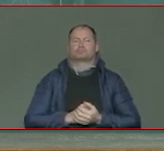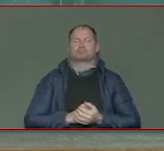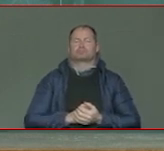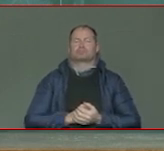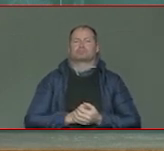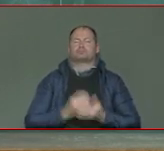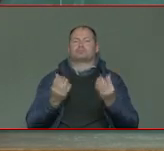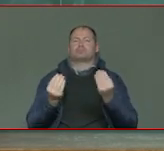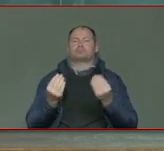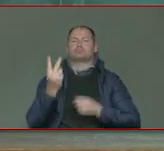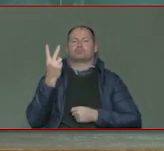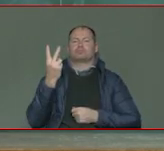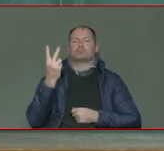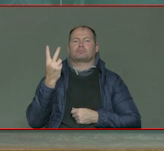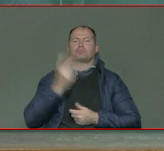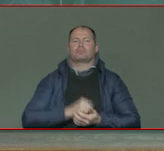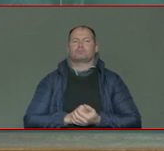Number 2.